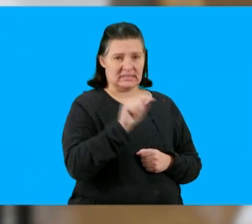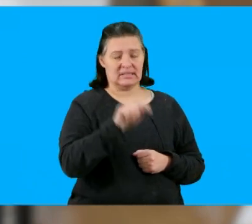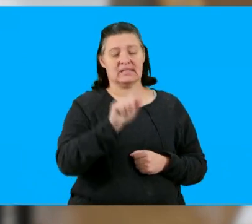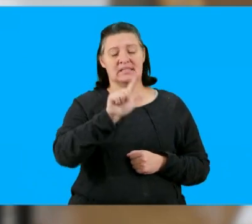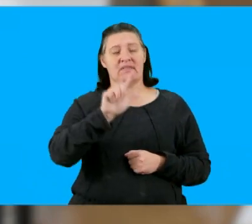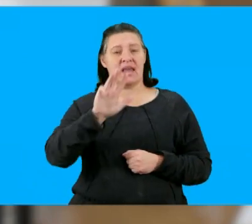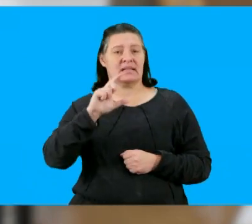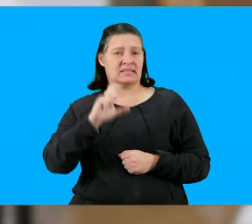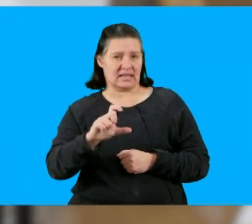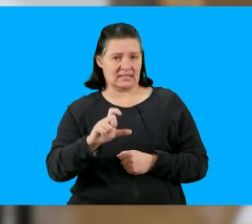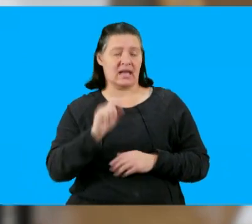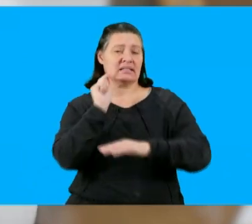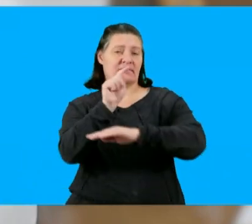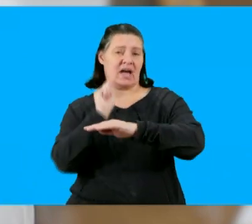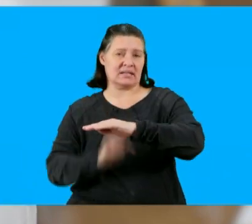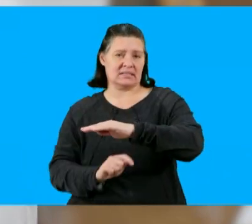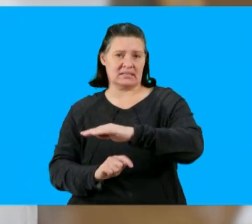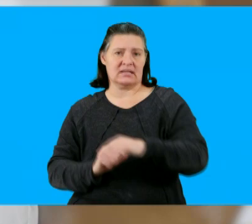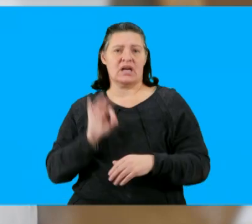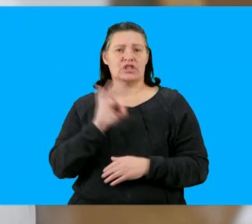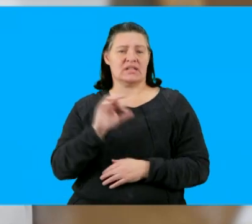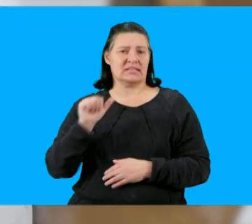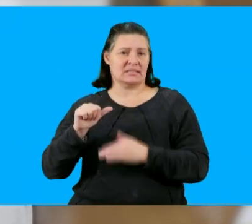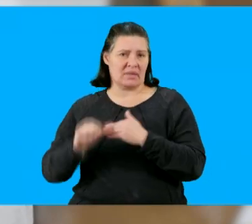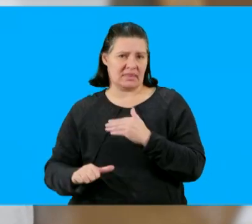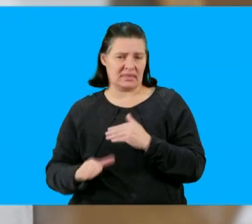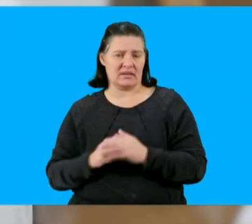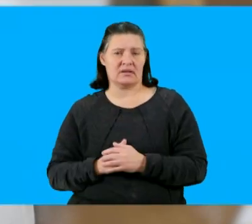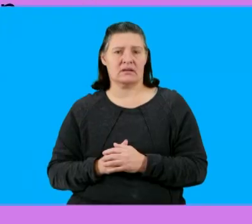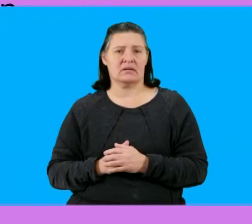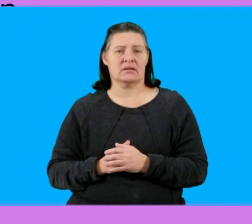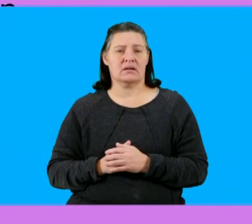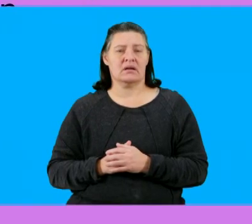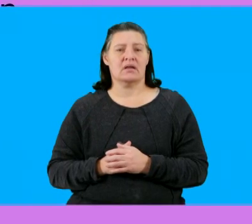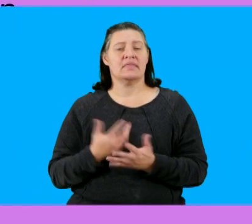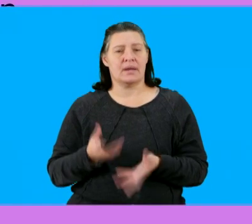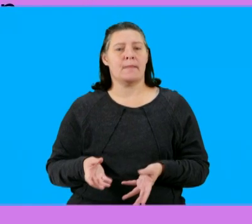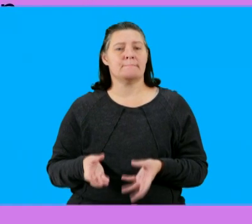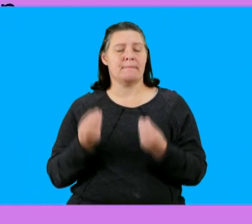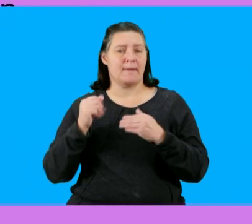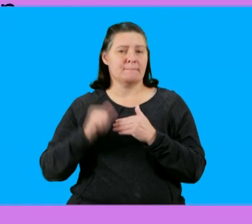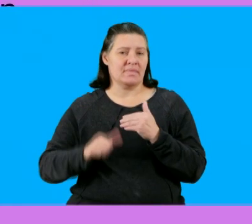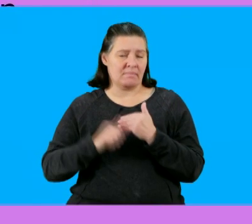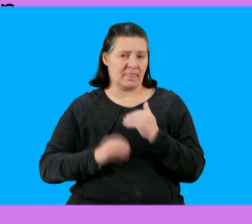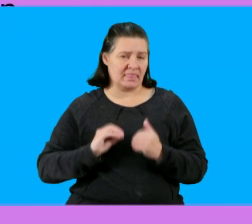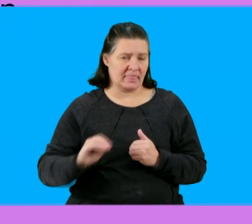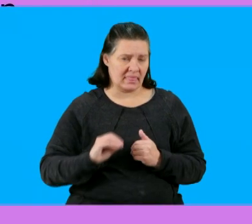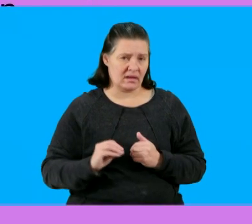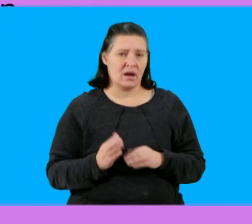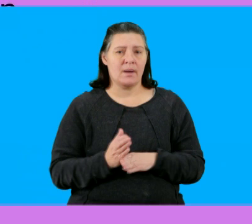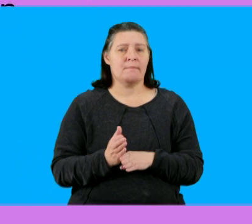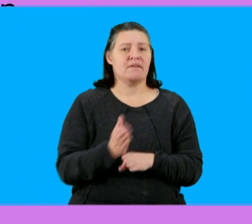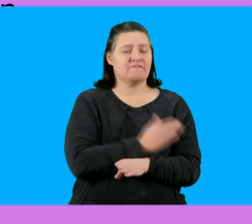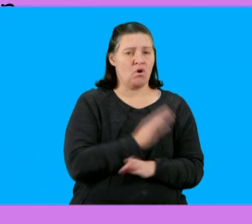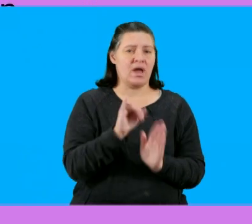13,140 rand and 79 cents. I divided that by the 36 months, right? That's the 3-year period. I got the monthly installment